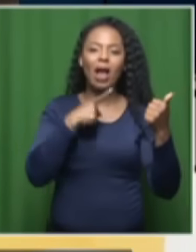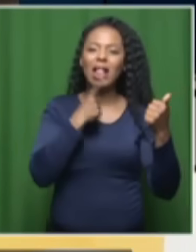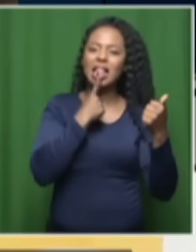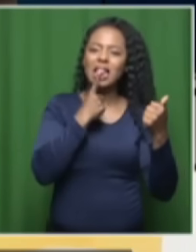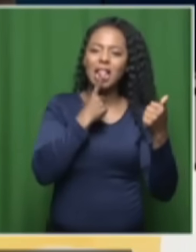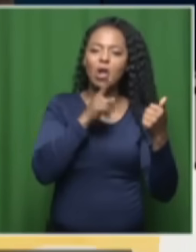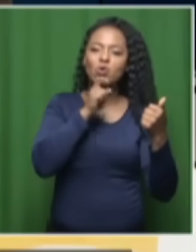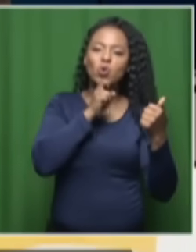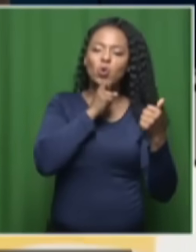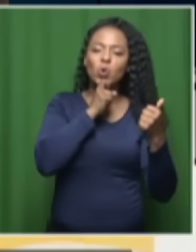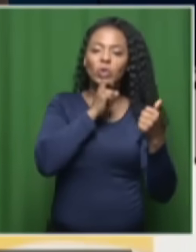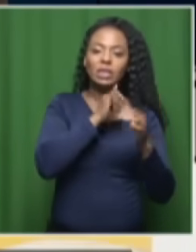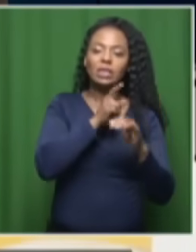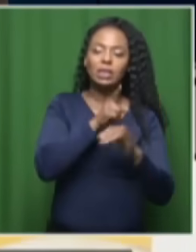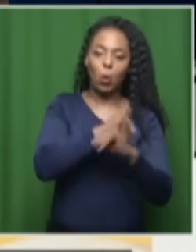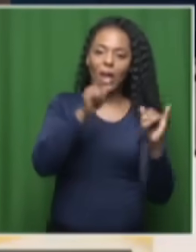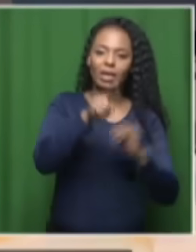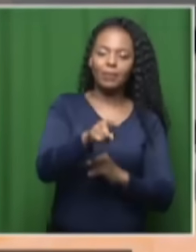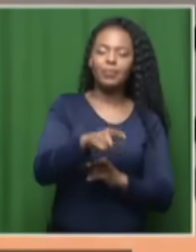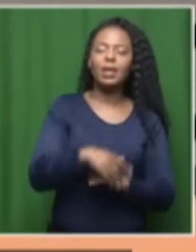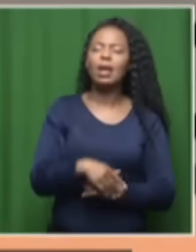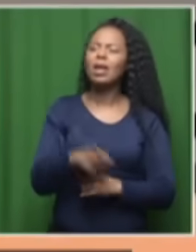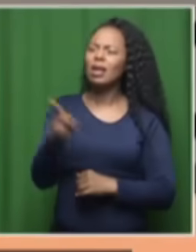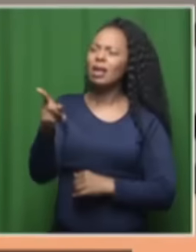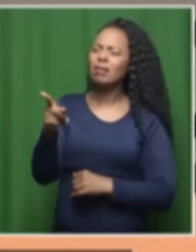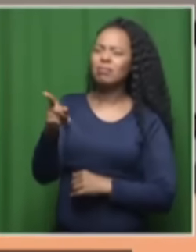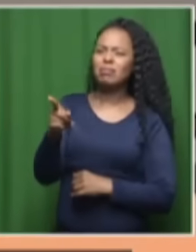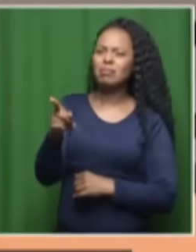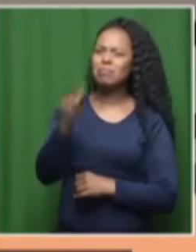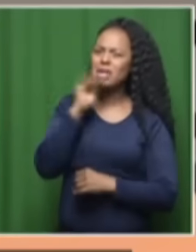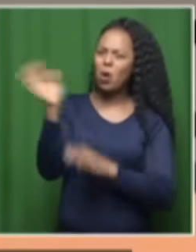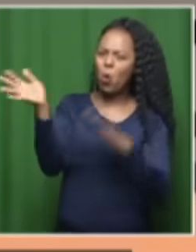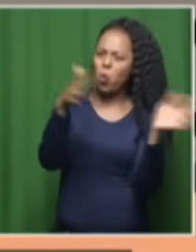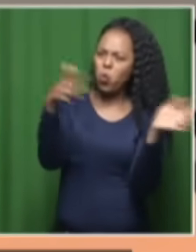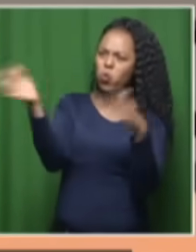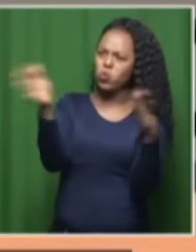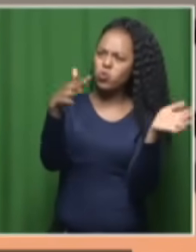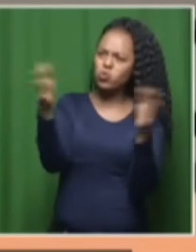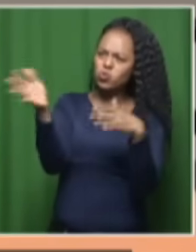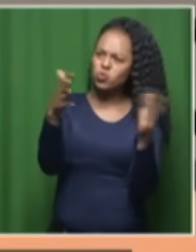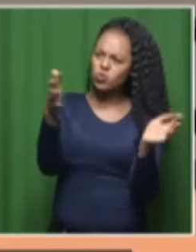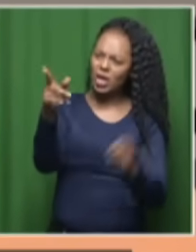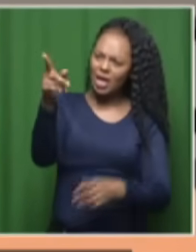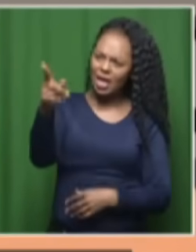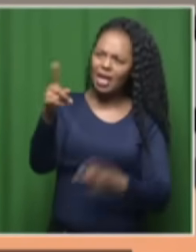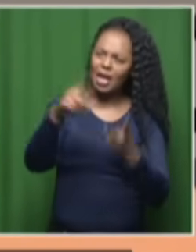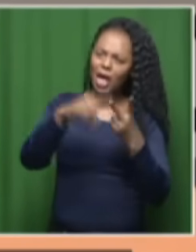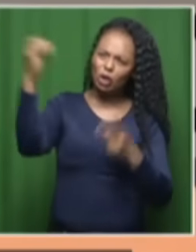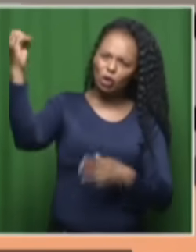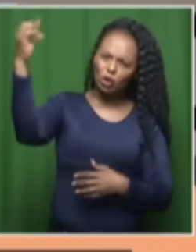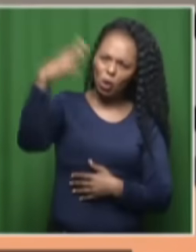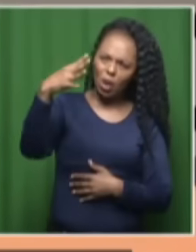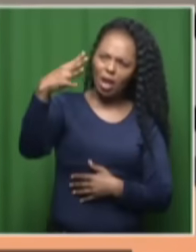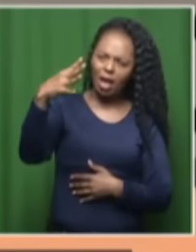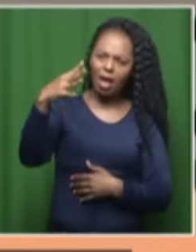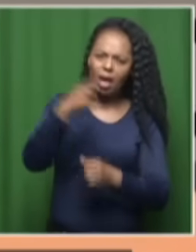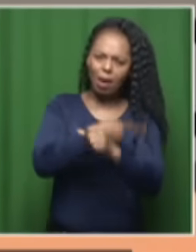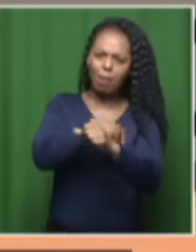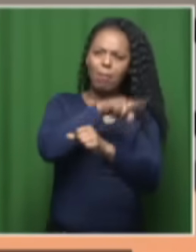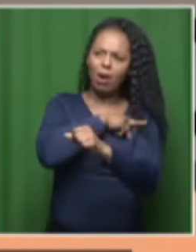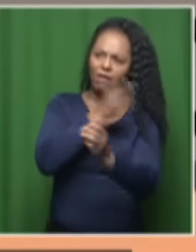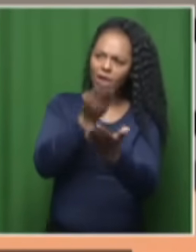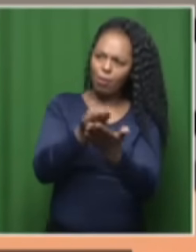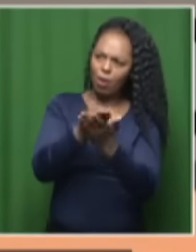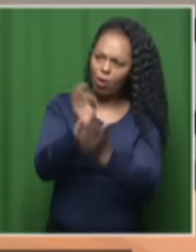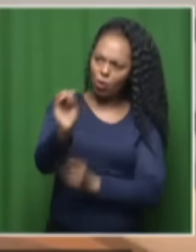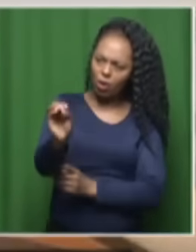certainly is much better, but the question is that wind, and solar power available to us at this